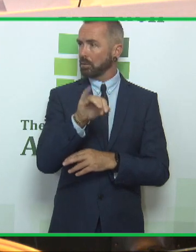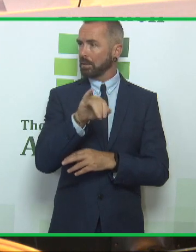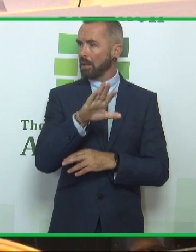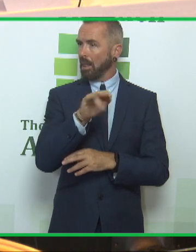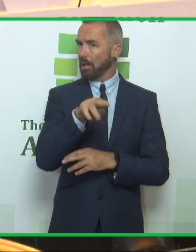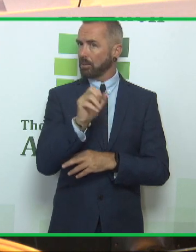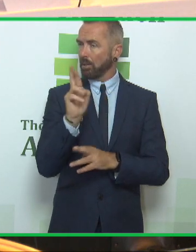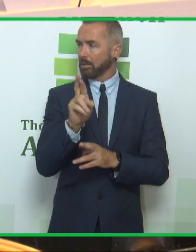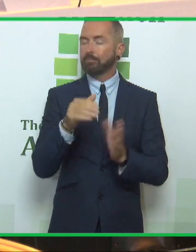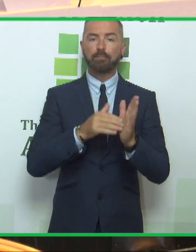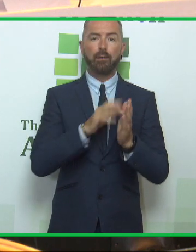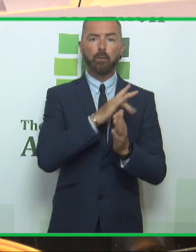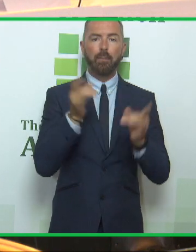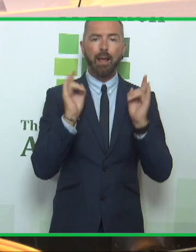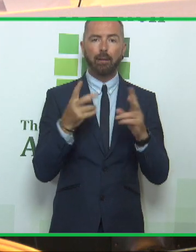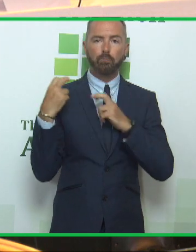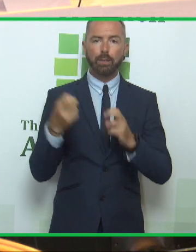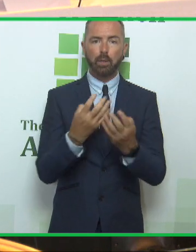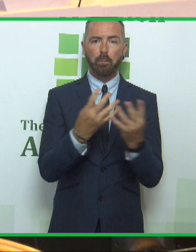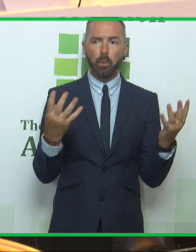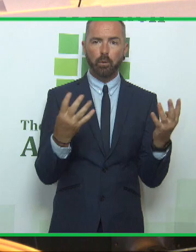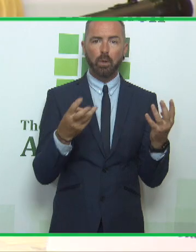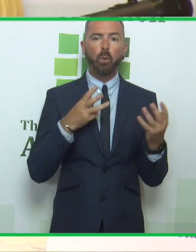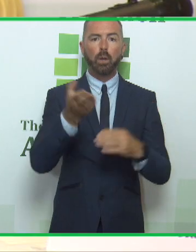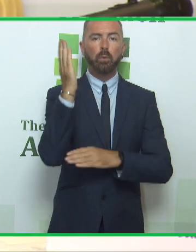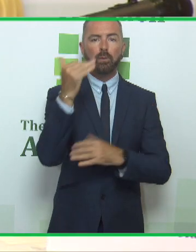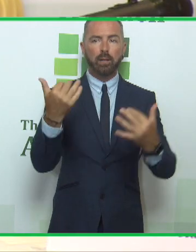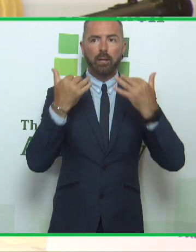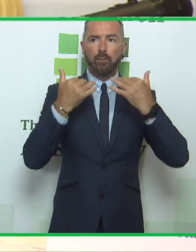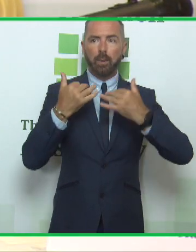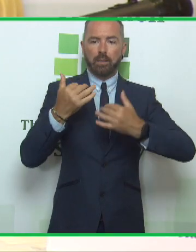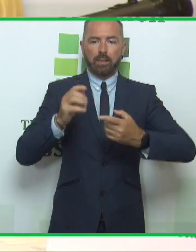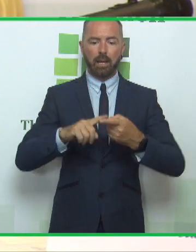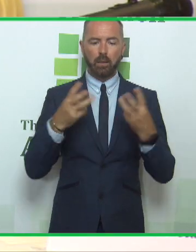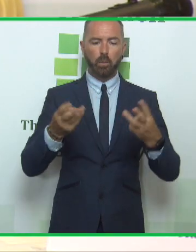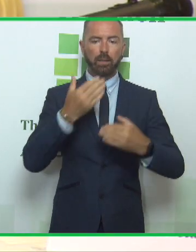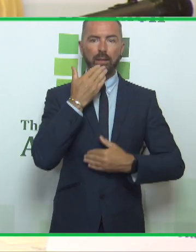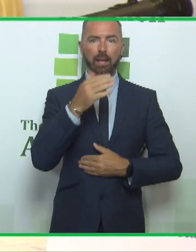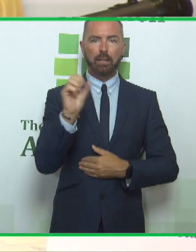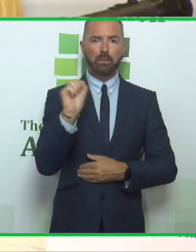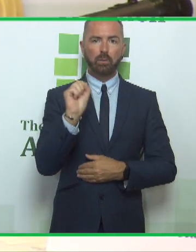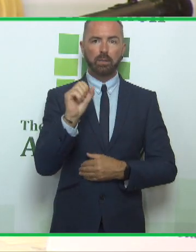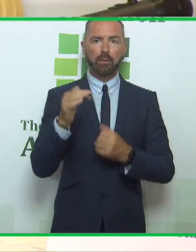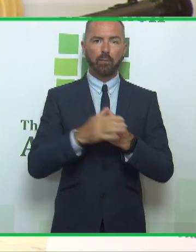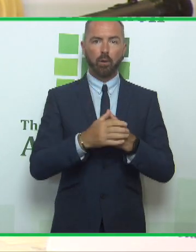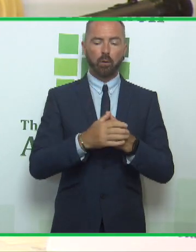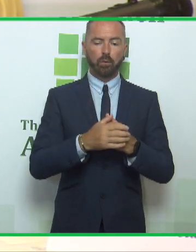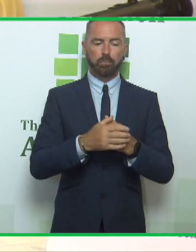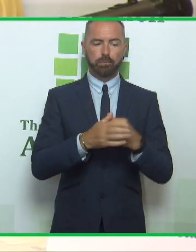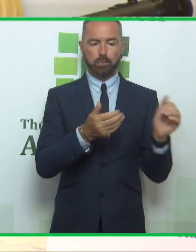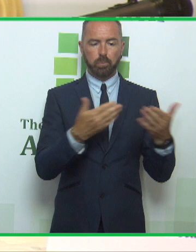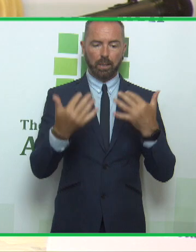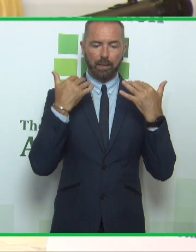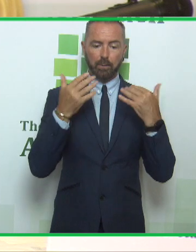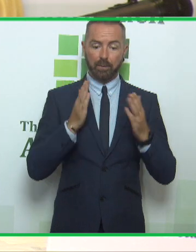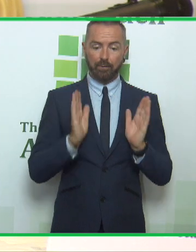from the Health Research Board, and Susie's going to present information, and we thank Susie for bringing this to us first. It's just been